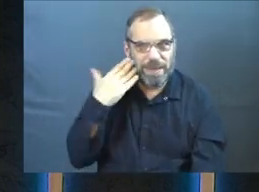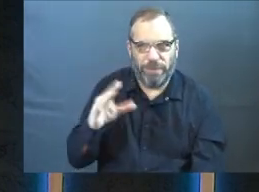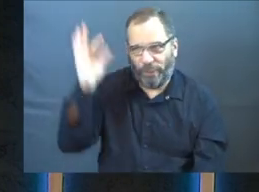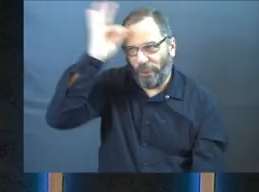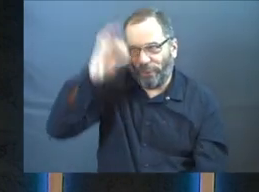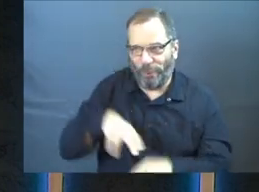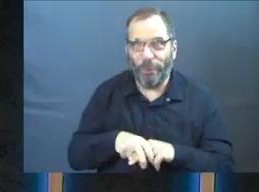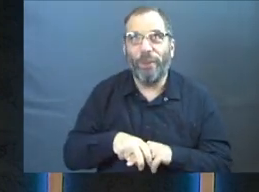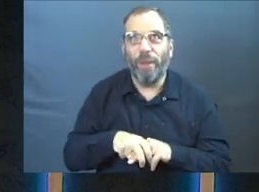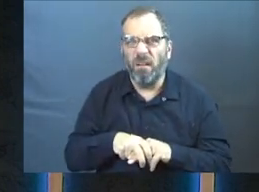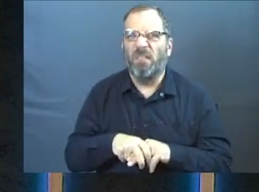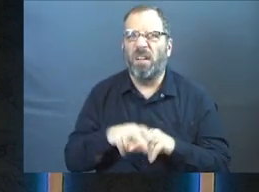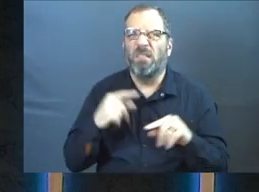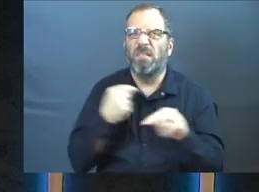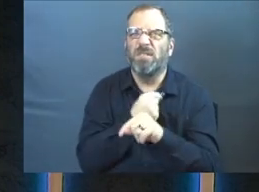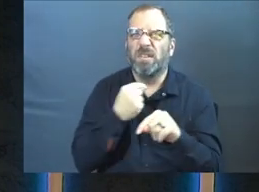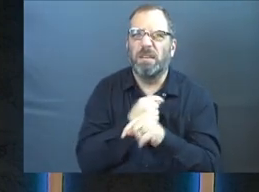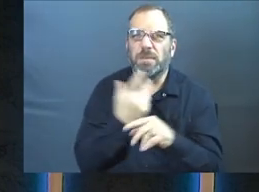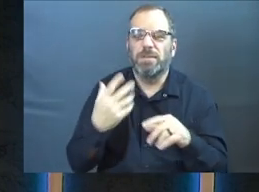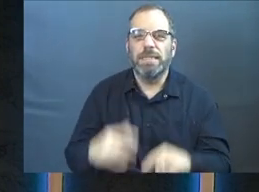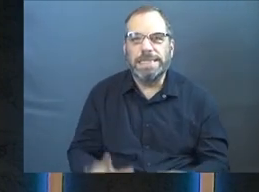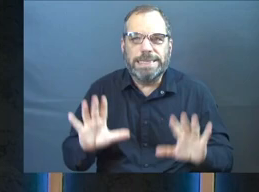anything, right? And